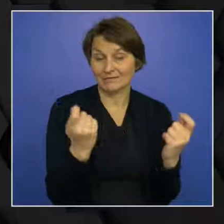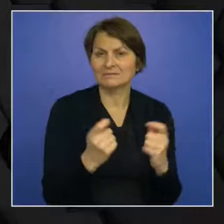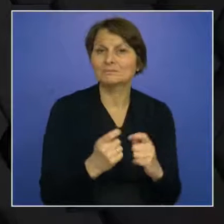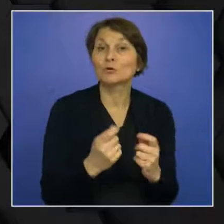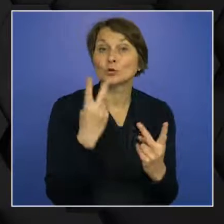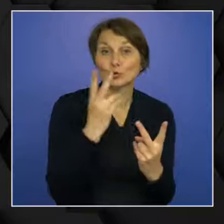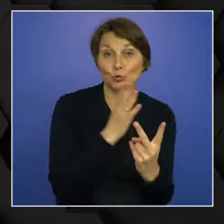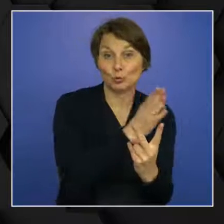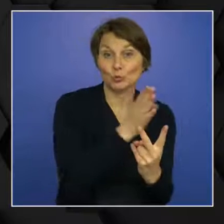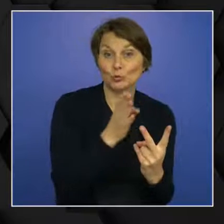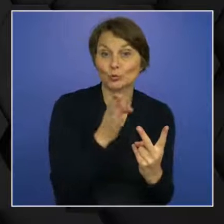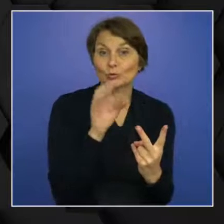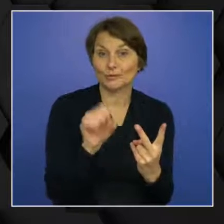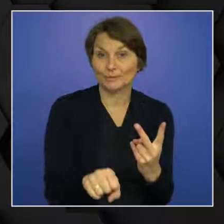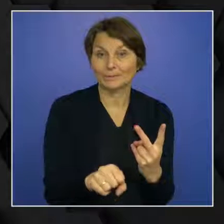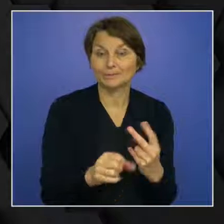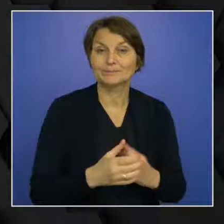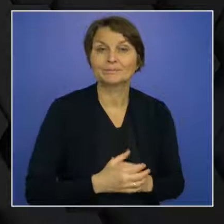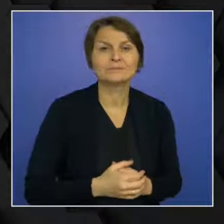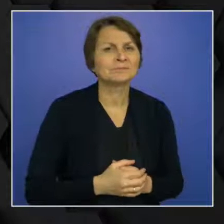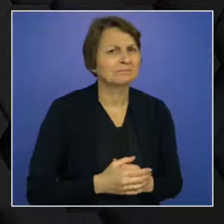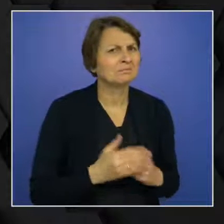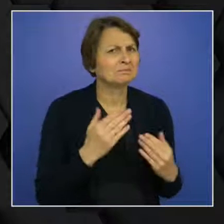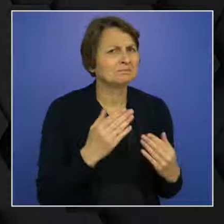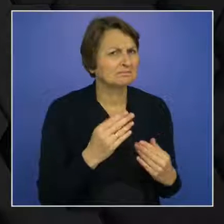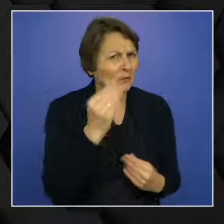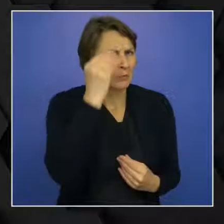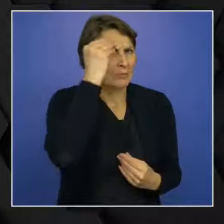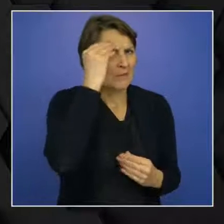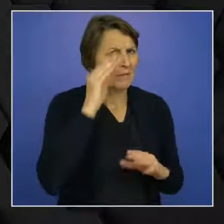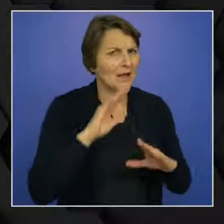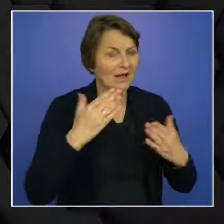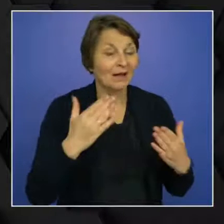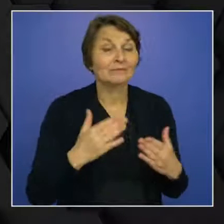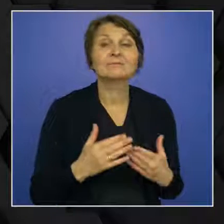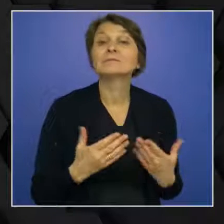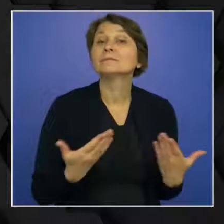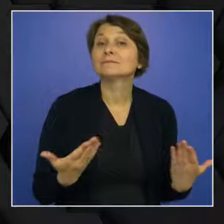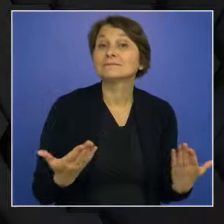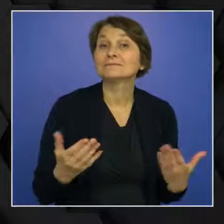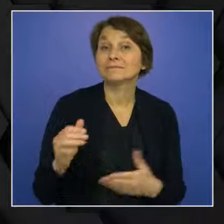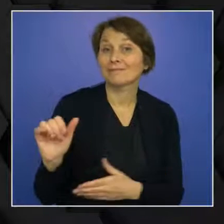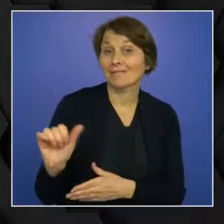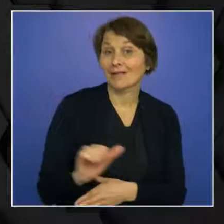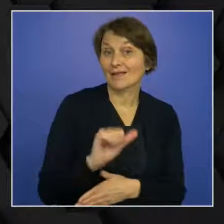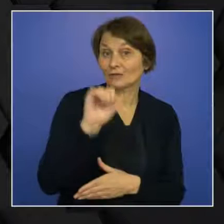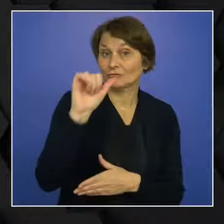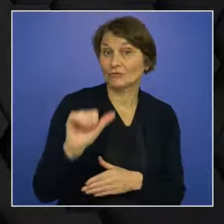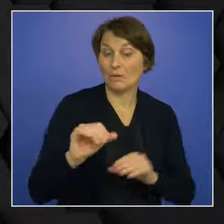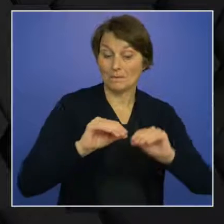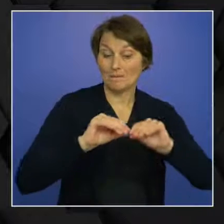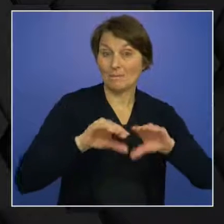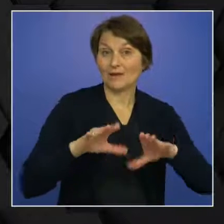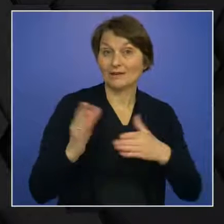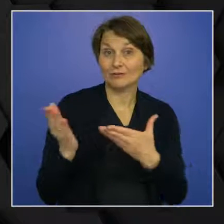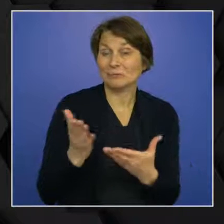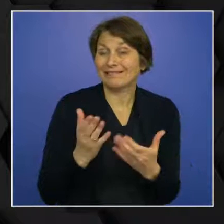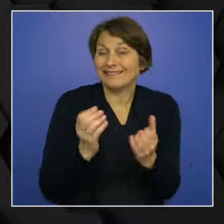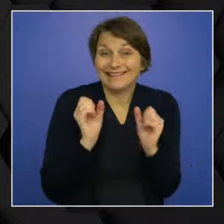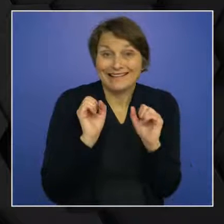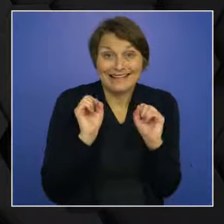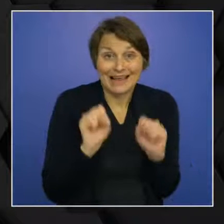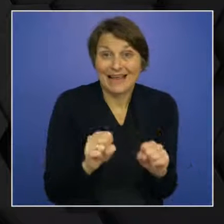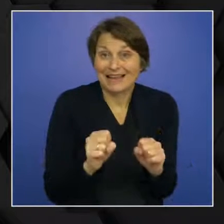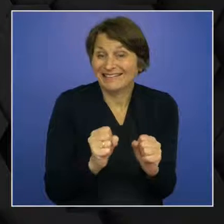that. And that is important to remember, because with Azure Media Services, you can configure everything.